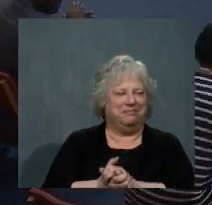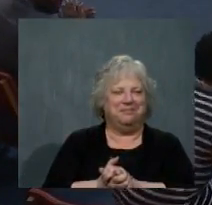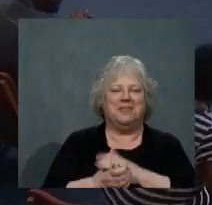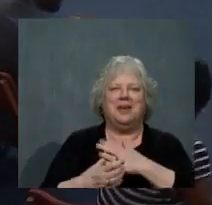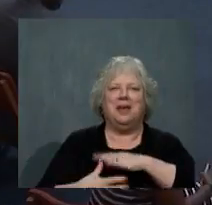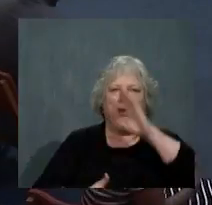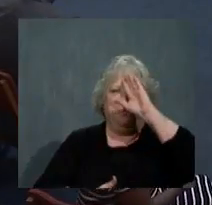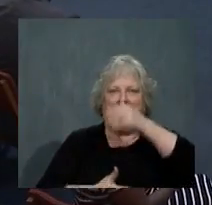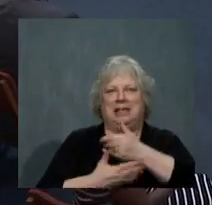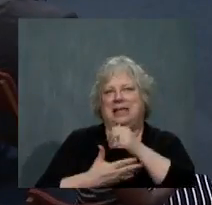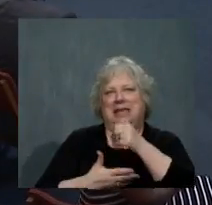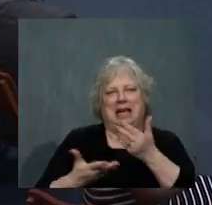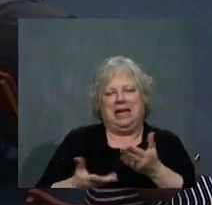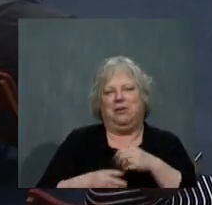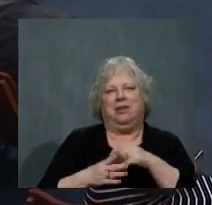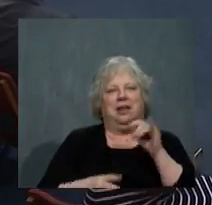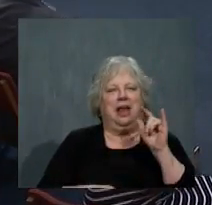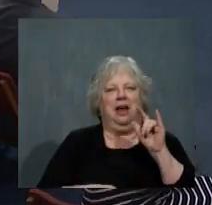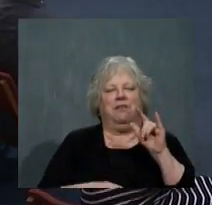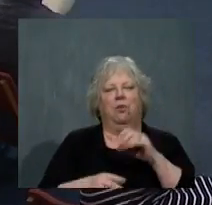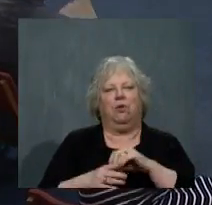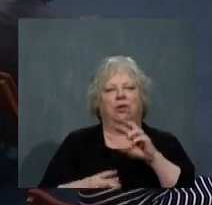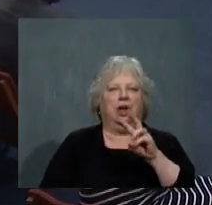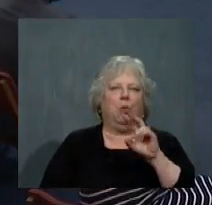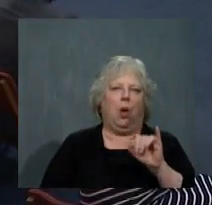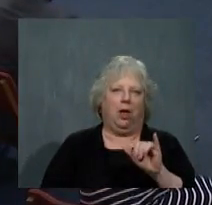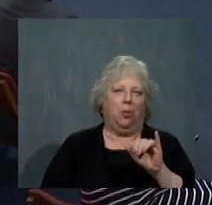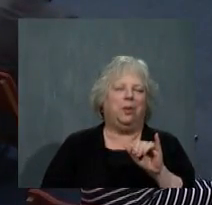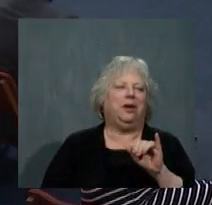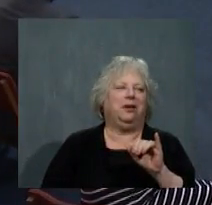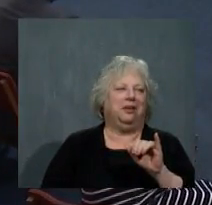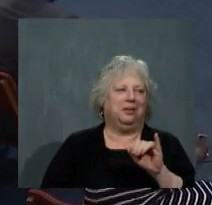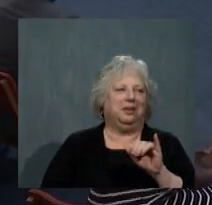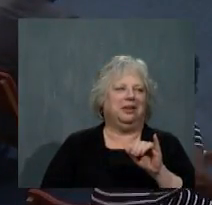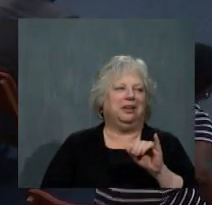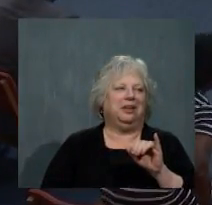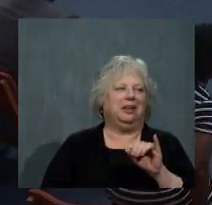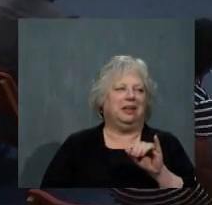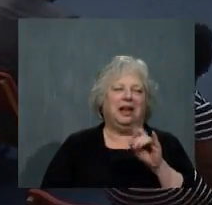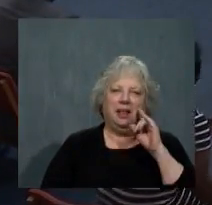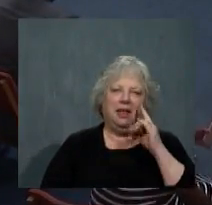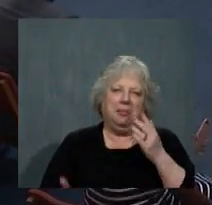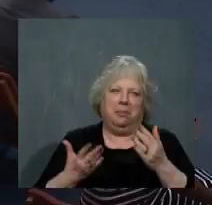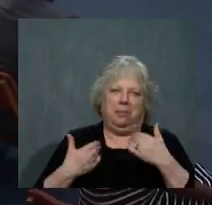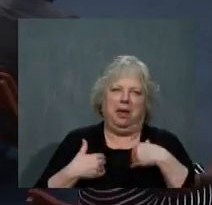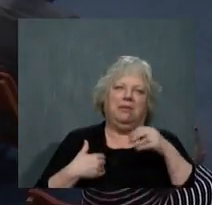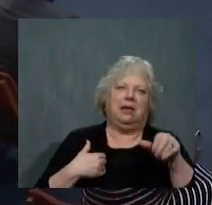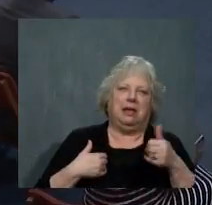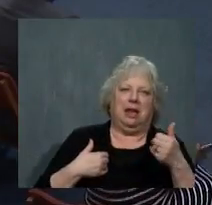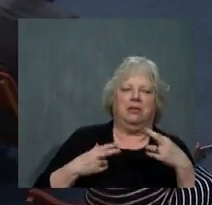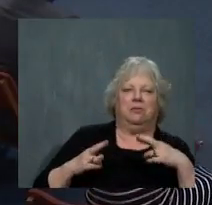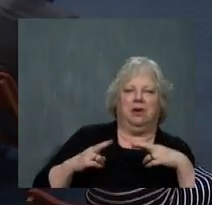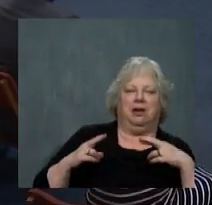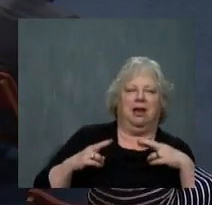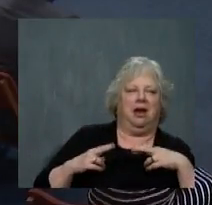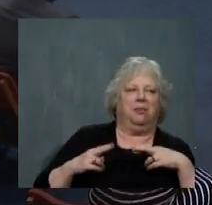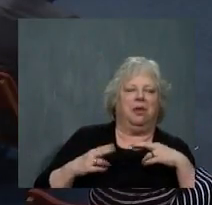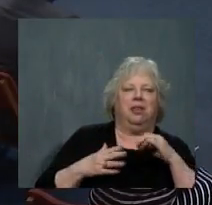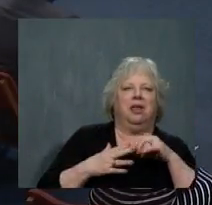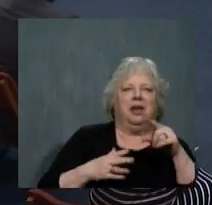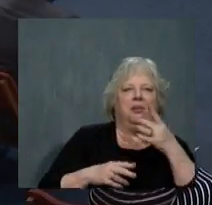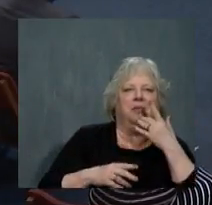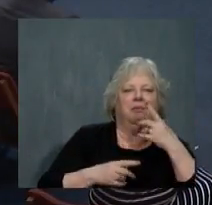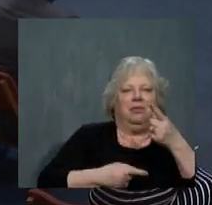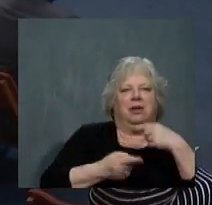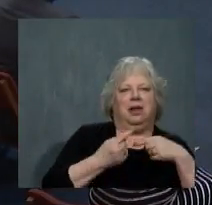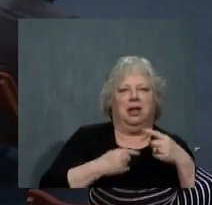My son is not here. He's in the Air Force in Cheyenne, Wyoming, and I think we'll probably have another retirement ceremony that he'd rather come to.